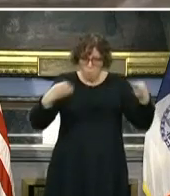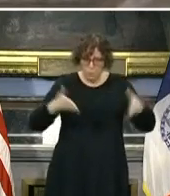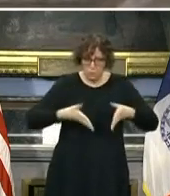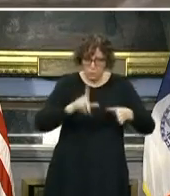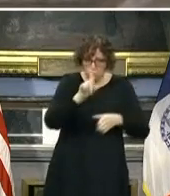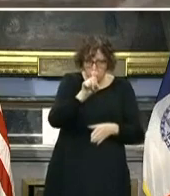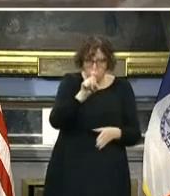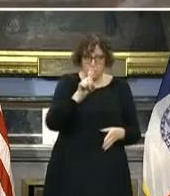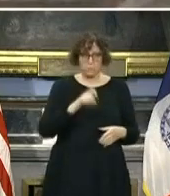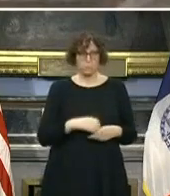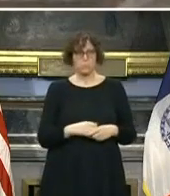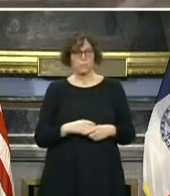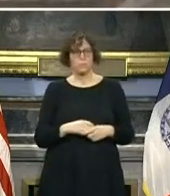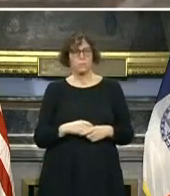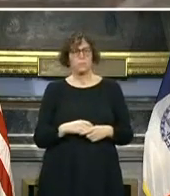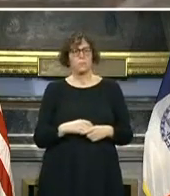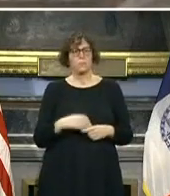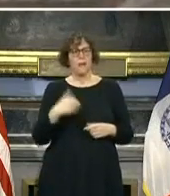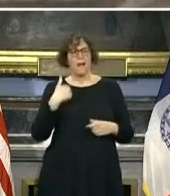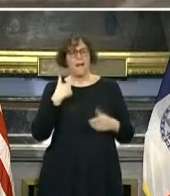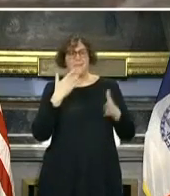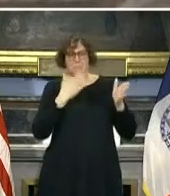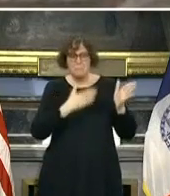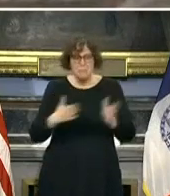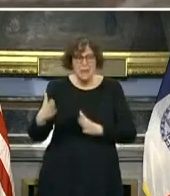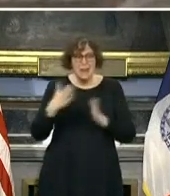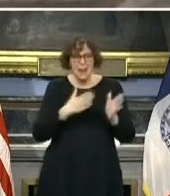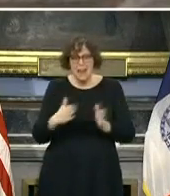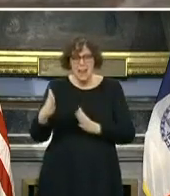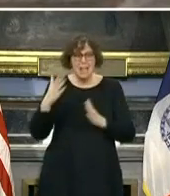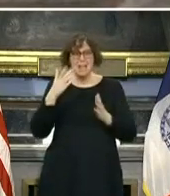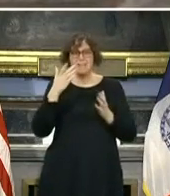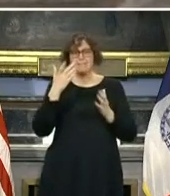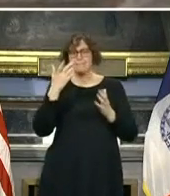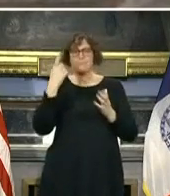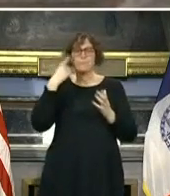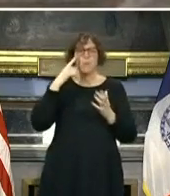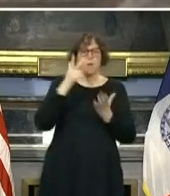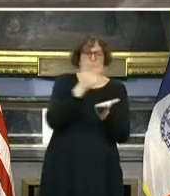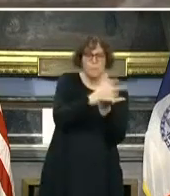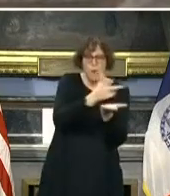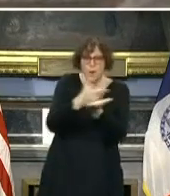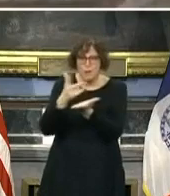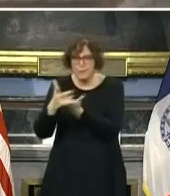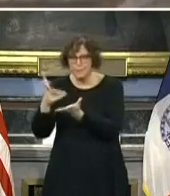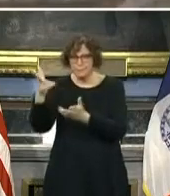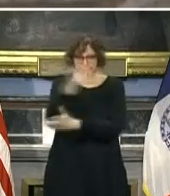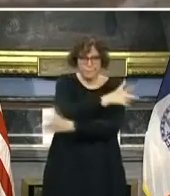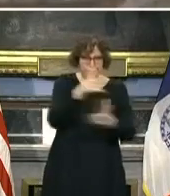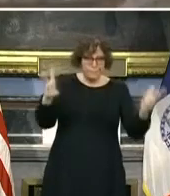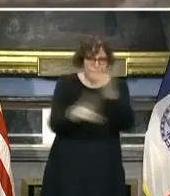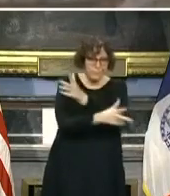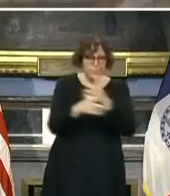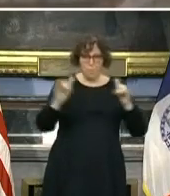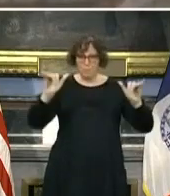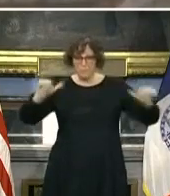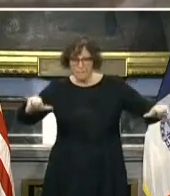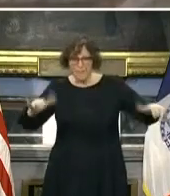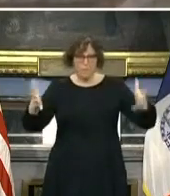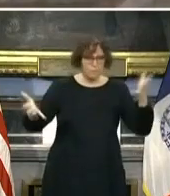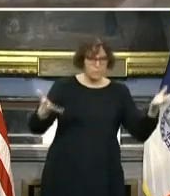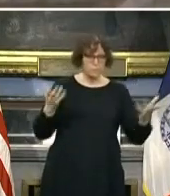Even if they're trying, it can be difficult to stay far enough away. Yeah, again,